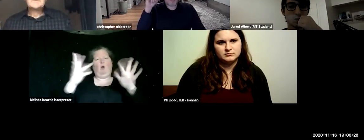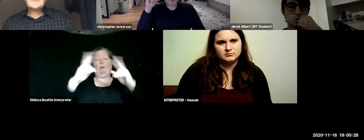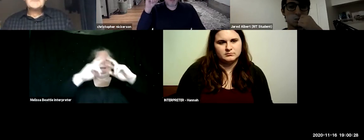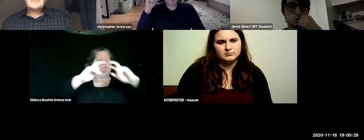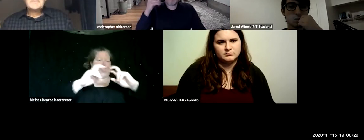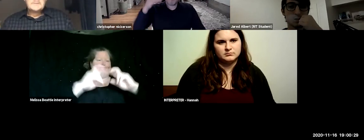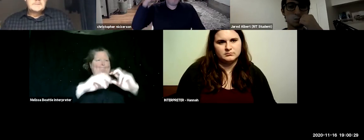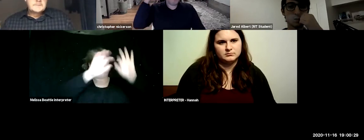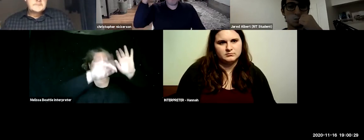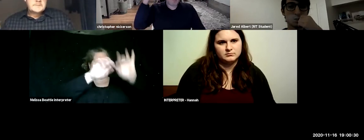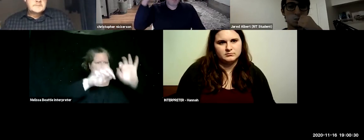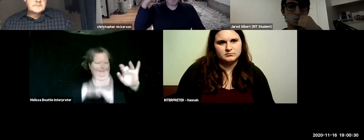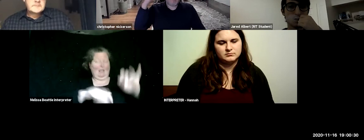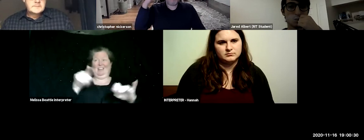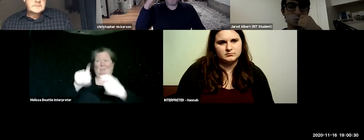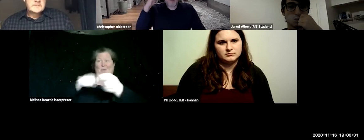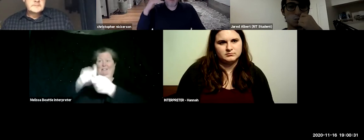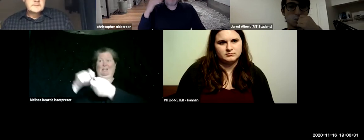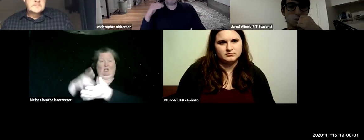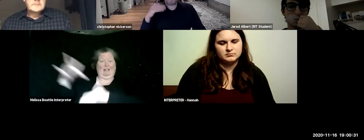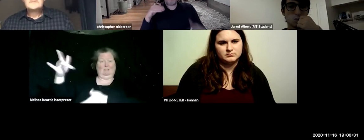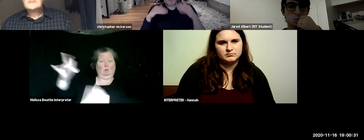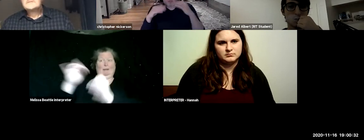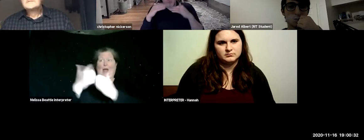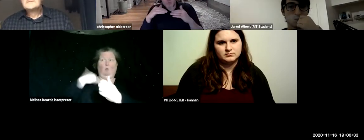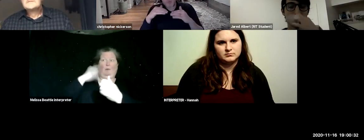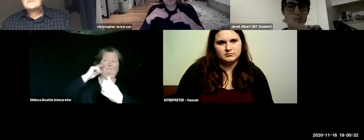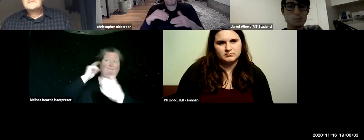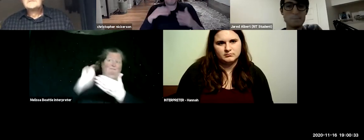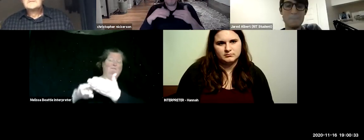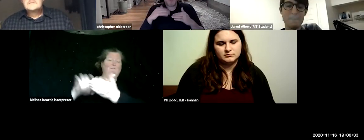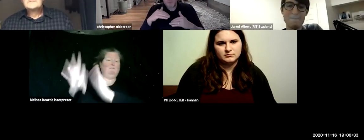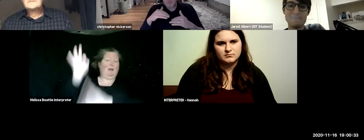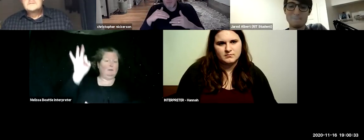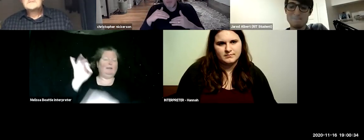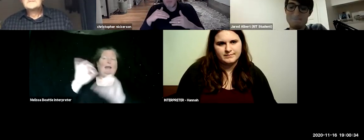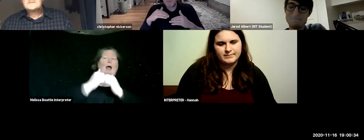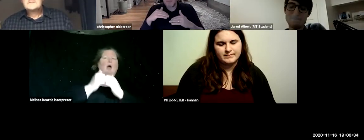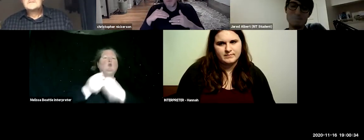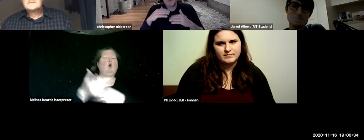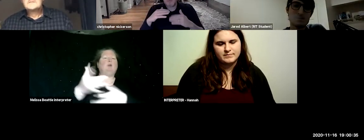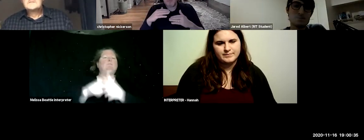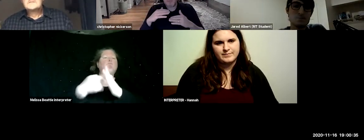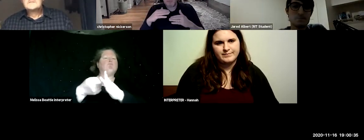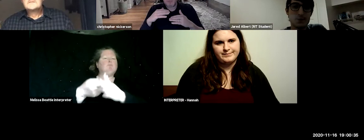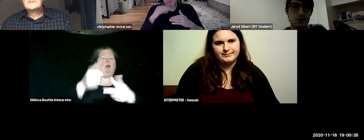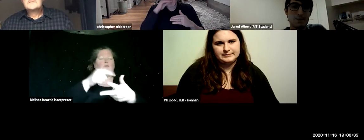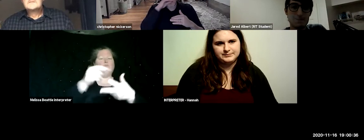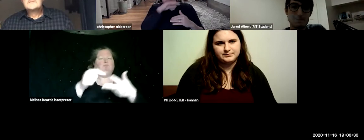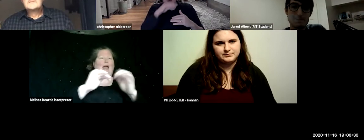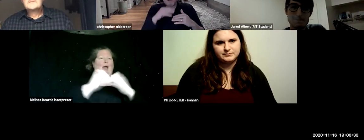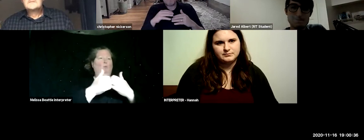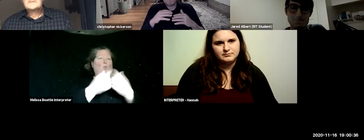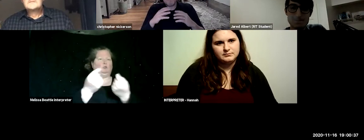a particular exploit. Here's exactly how we found the exploit. Here's how you trigger it. Here's what to do when you get into, you know, those different system